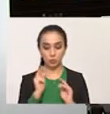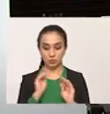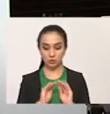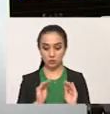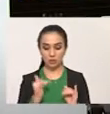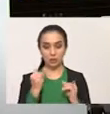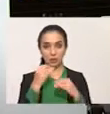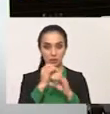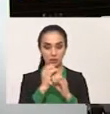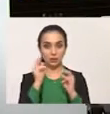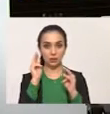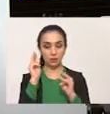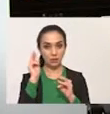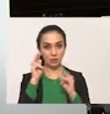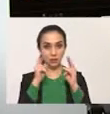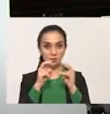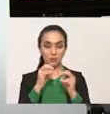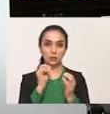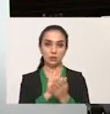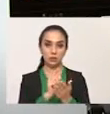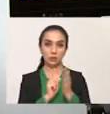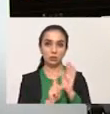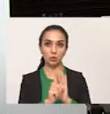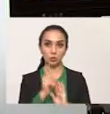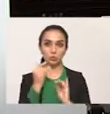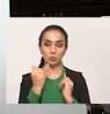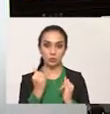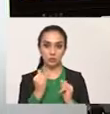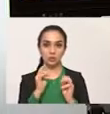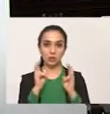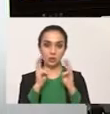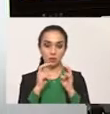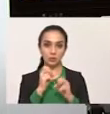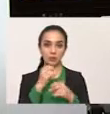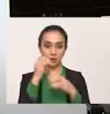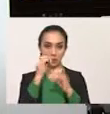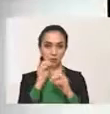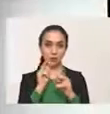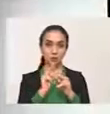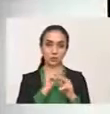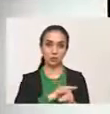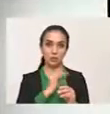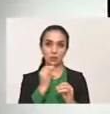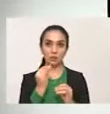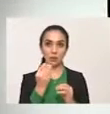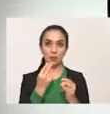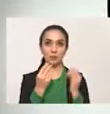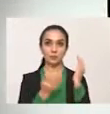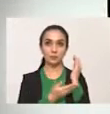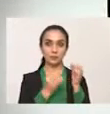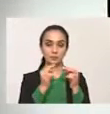endi laboratoriya darsimizni boshlaymiz. Bugungi laboratoriya ishimizning maqsadi pichan